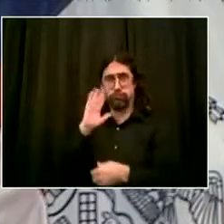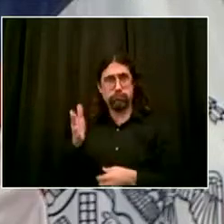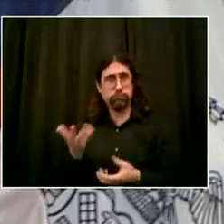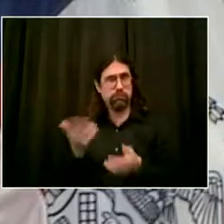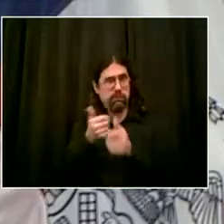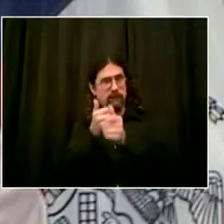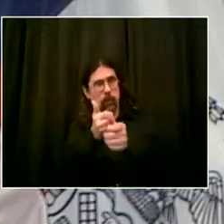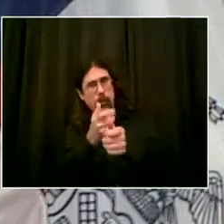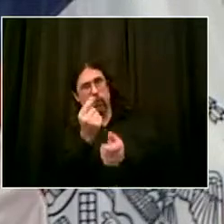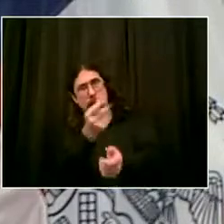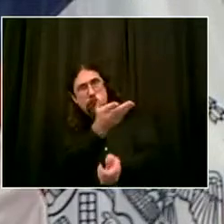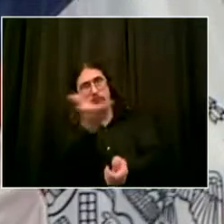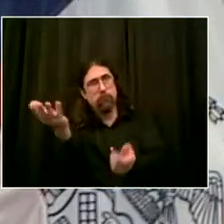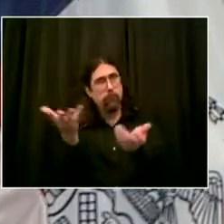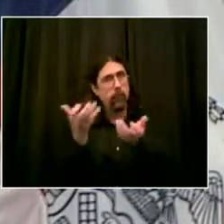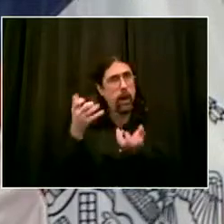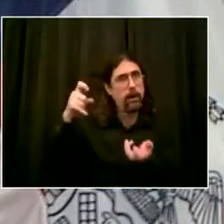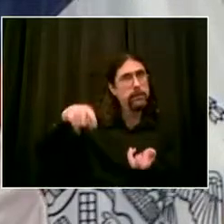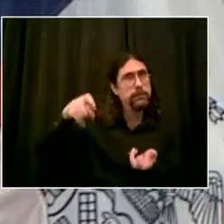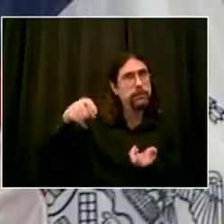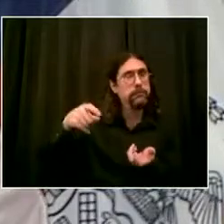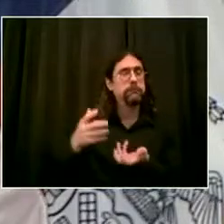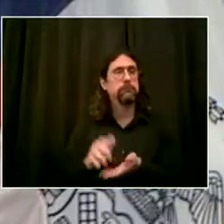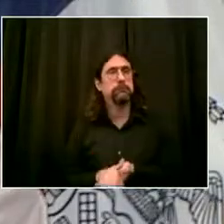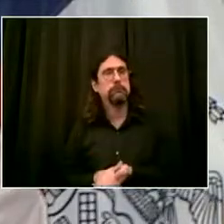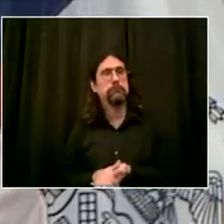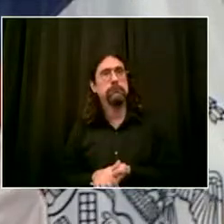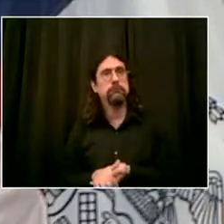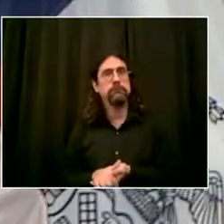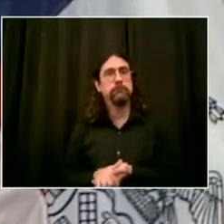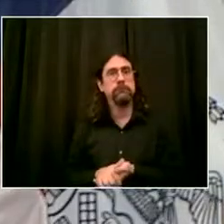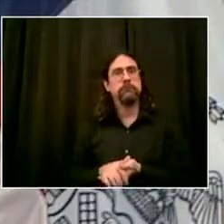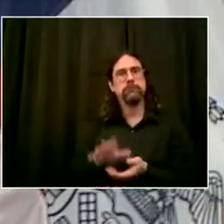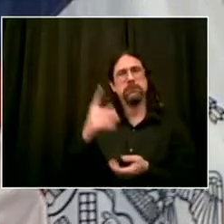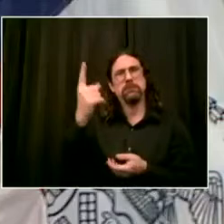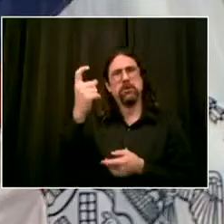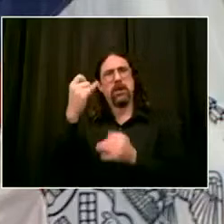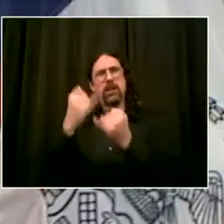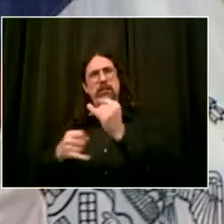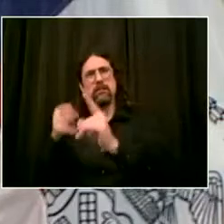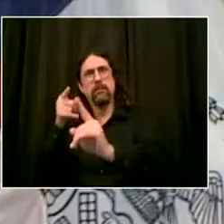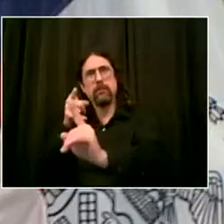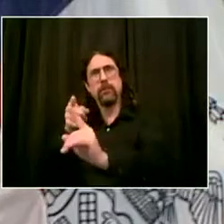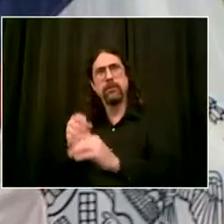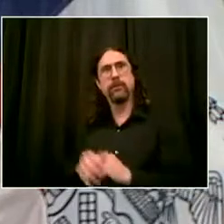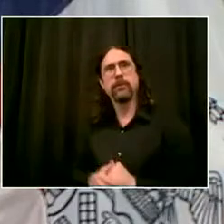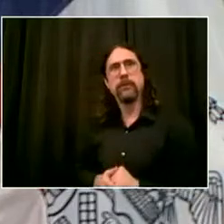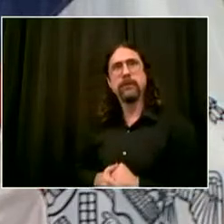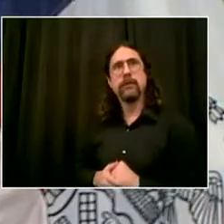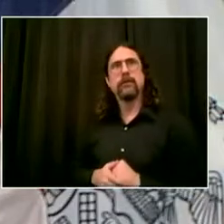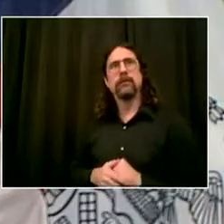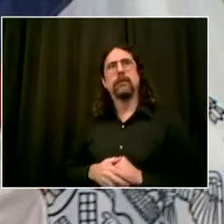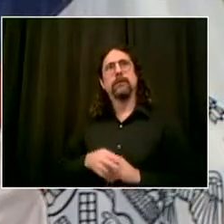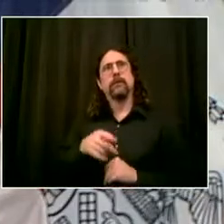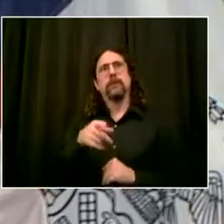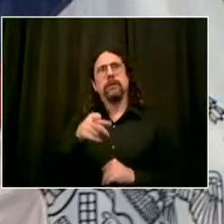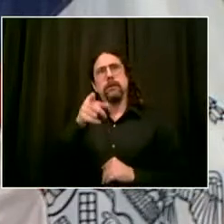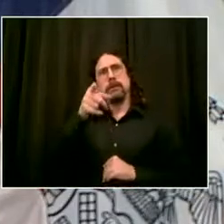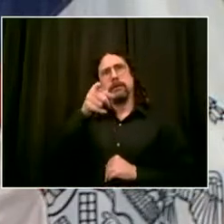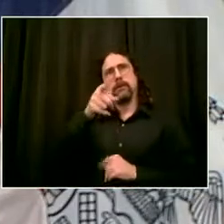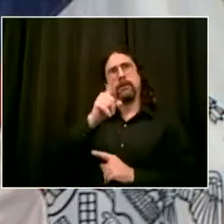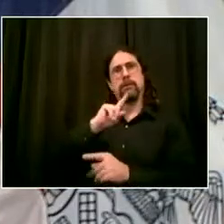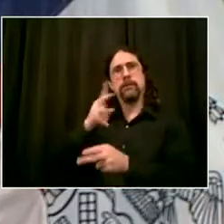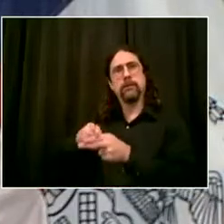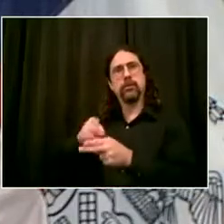heard about that but presuming it is accurate and not wanting to ever um belittle a situation like this